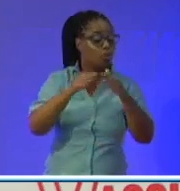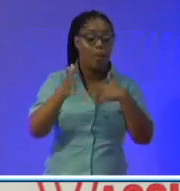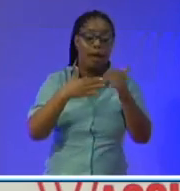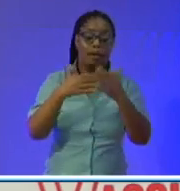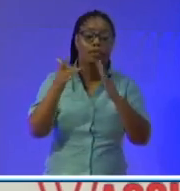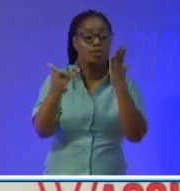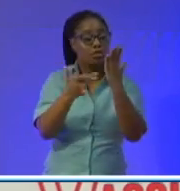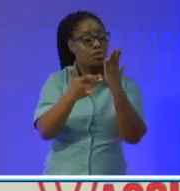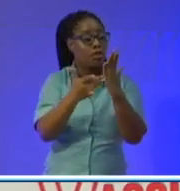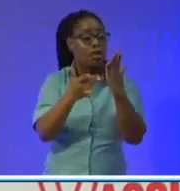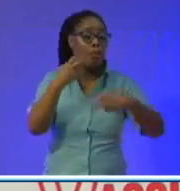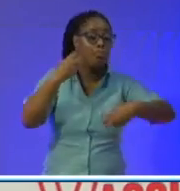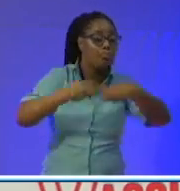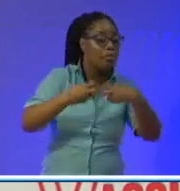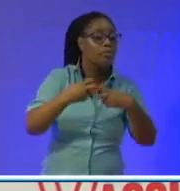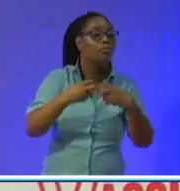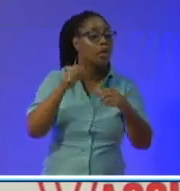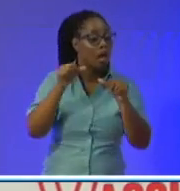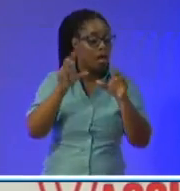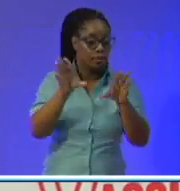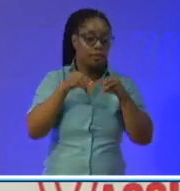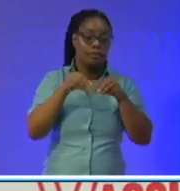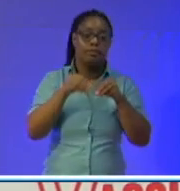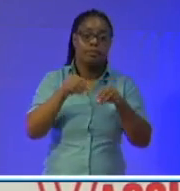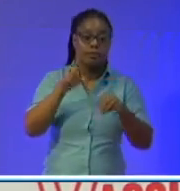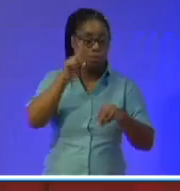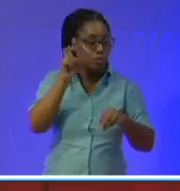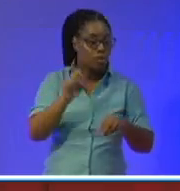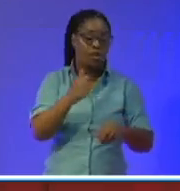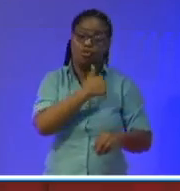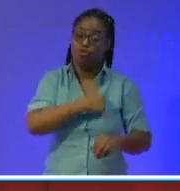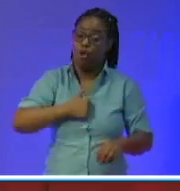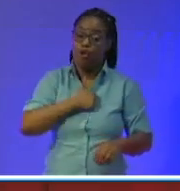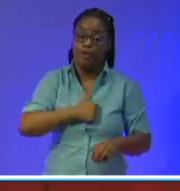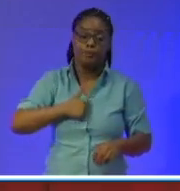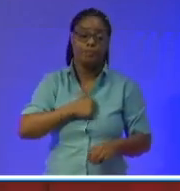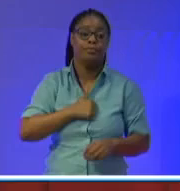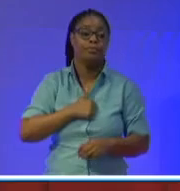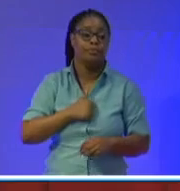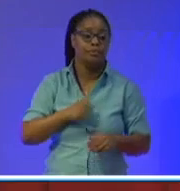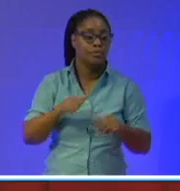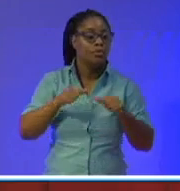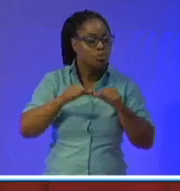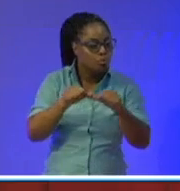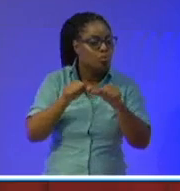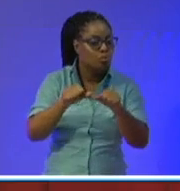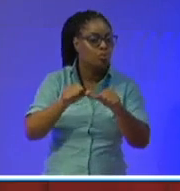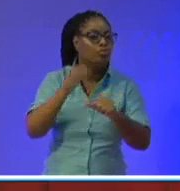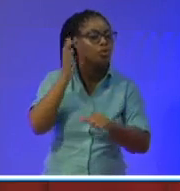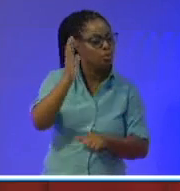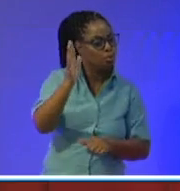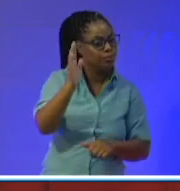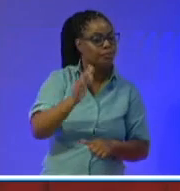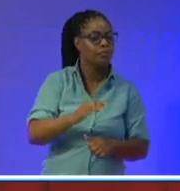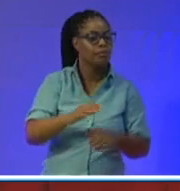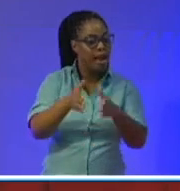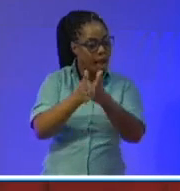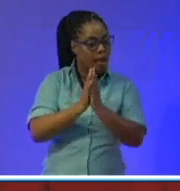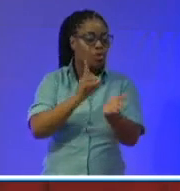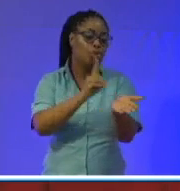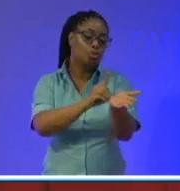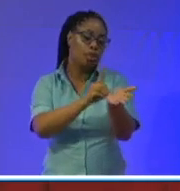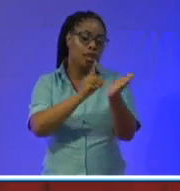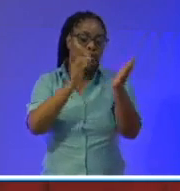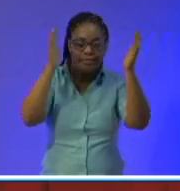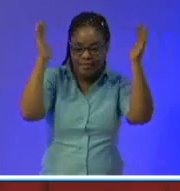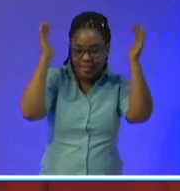Hines, who will give us further update on the Omicron variant. Okay, thank you, Mr. Alexander. So it's not so